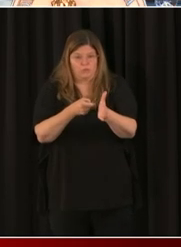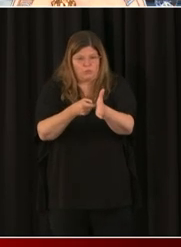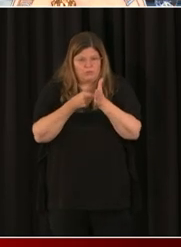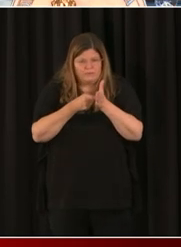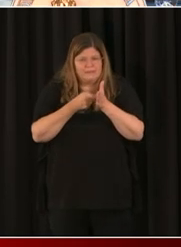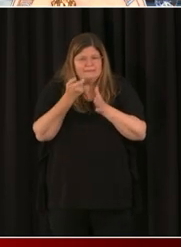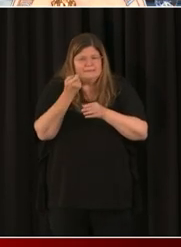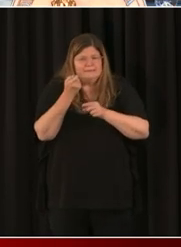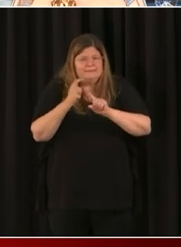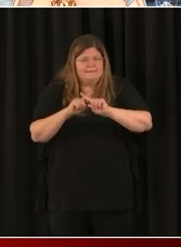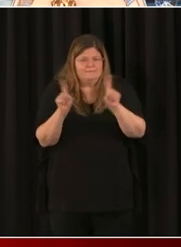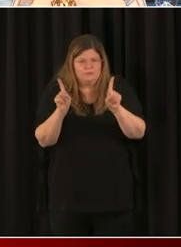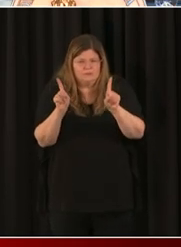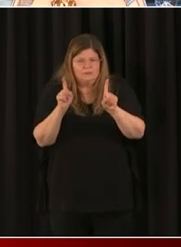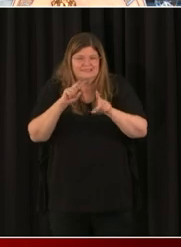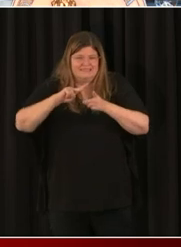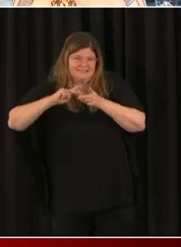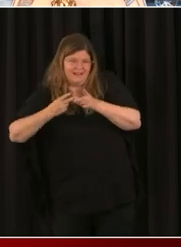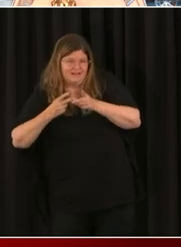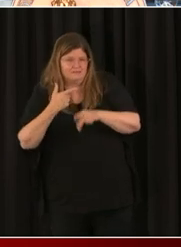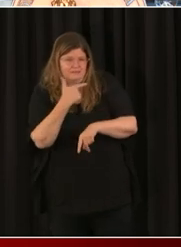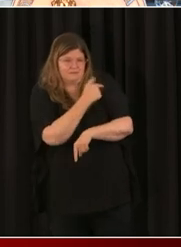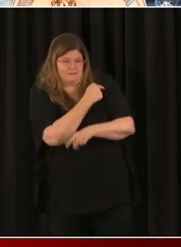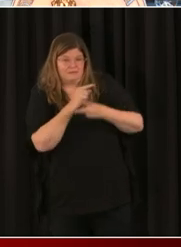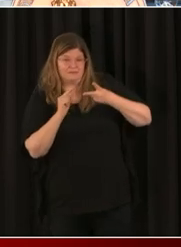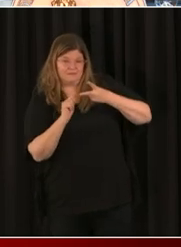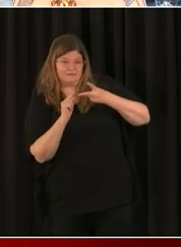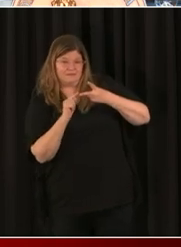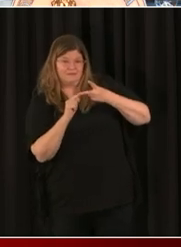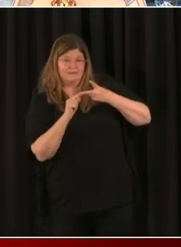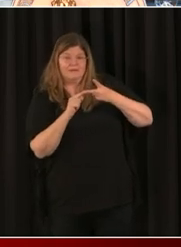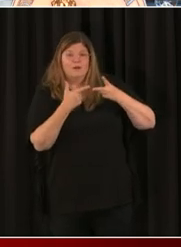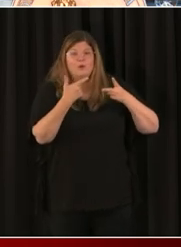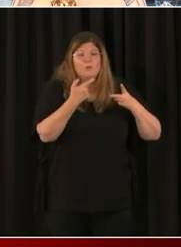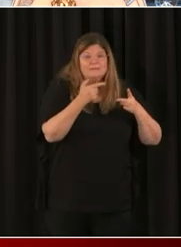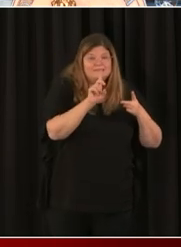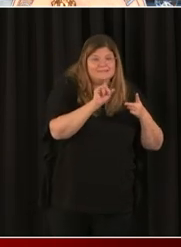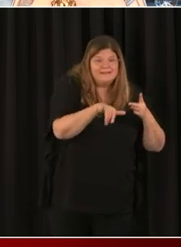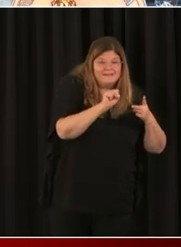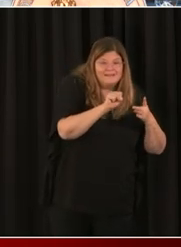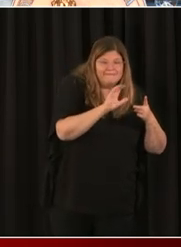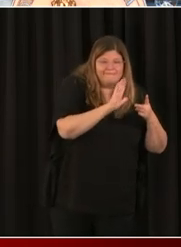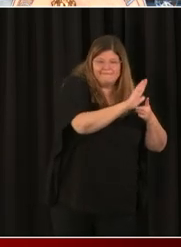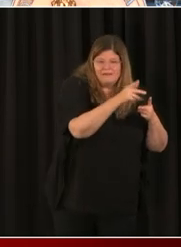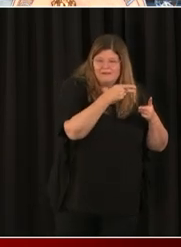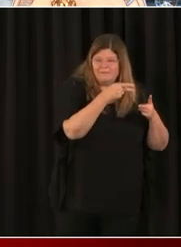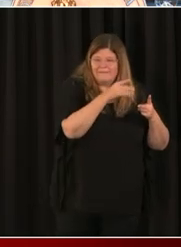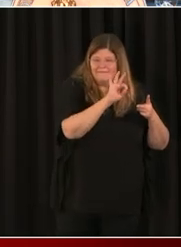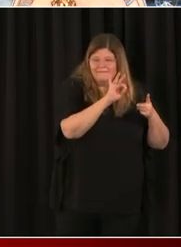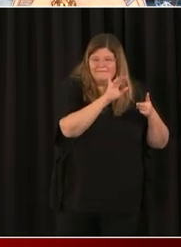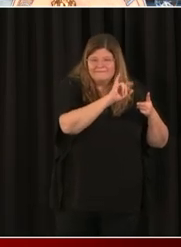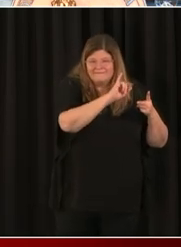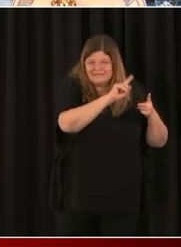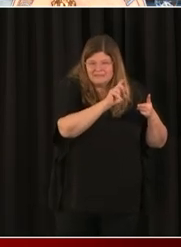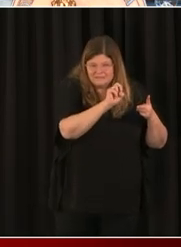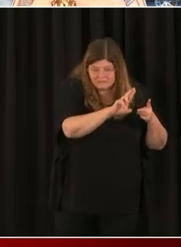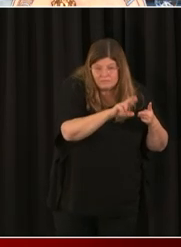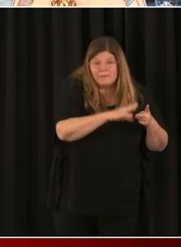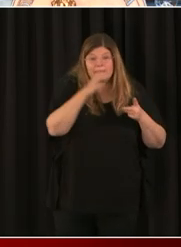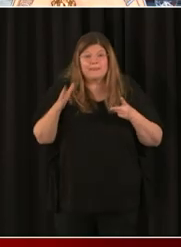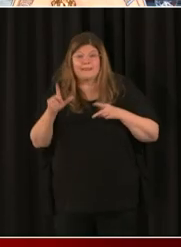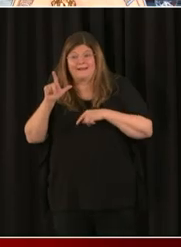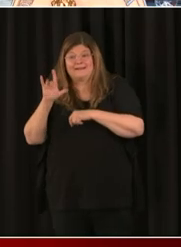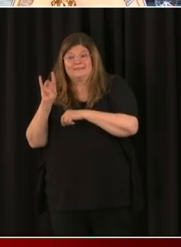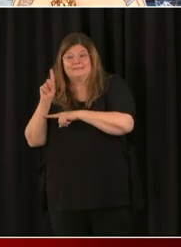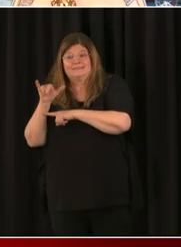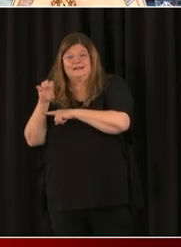second dosage, either 21 days later or 28 days later. Finally, we